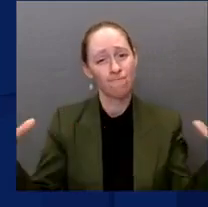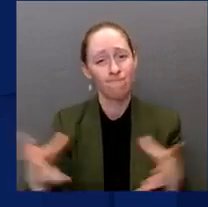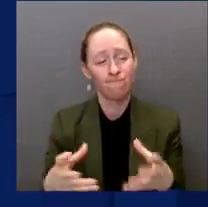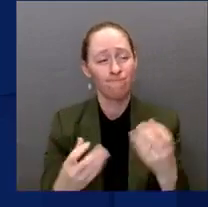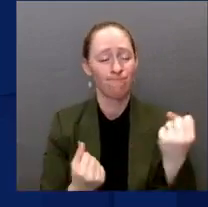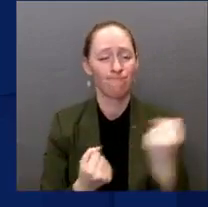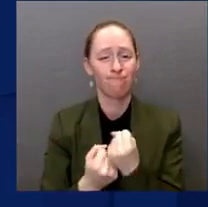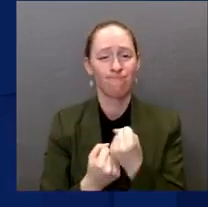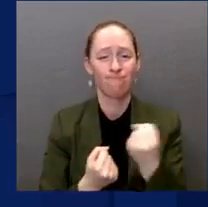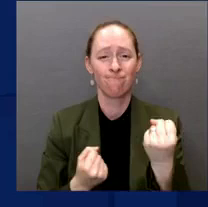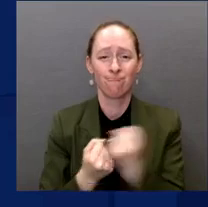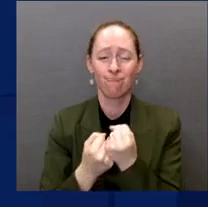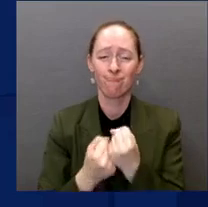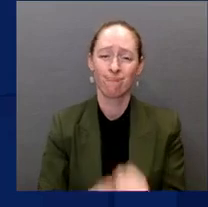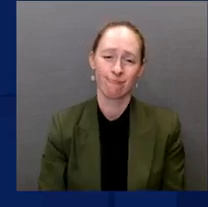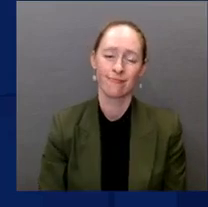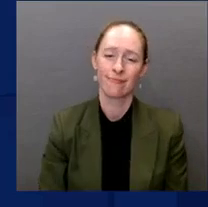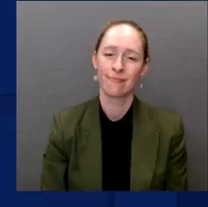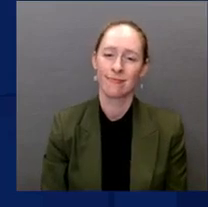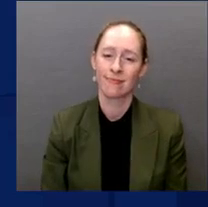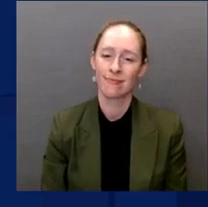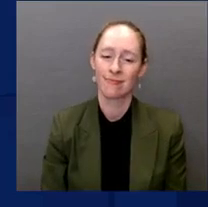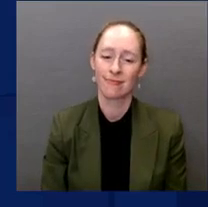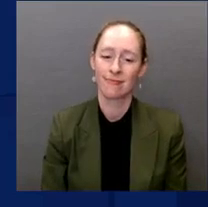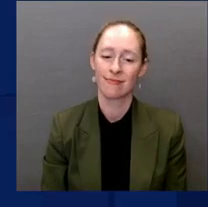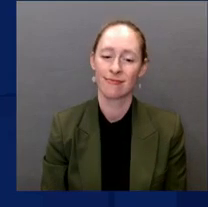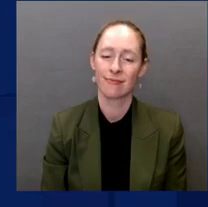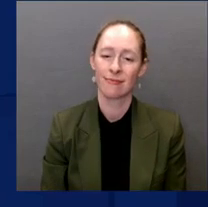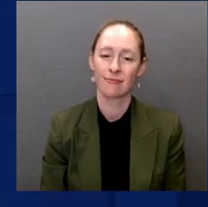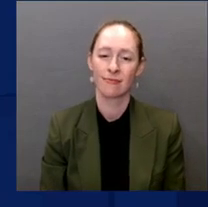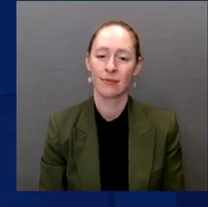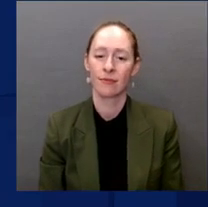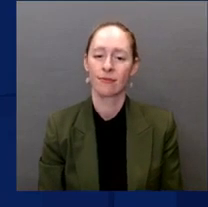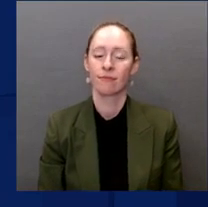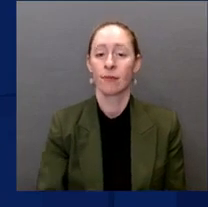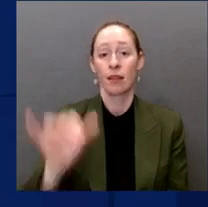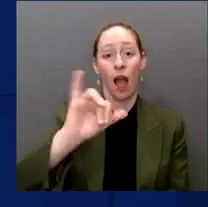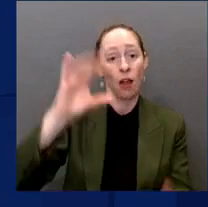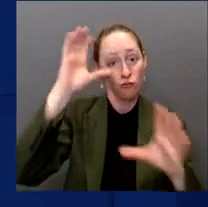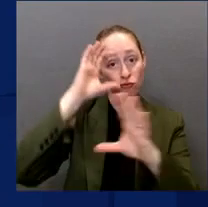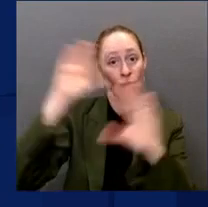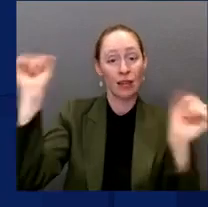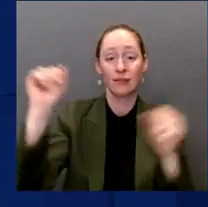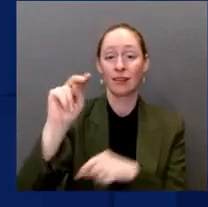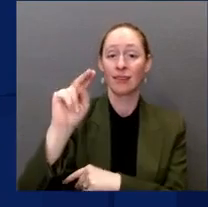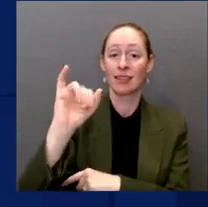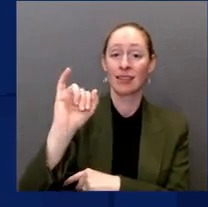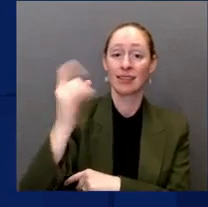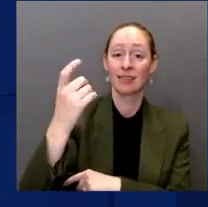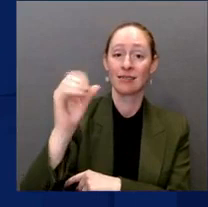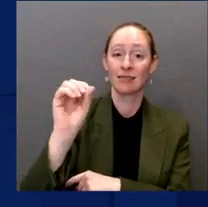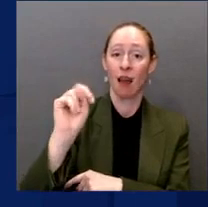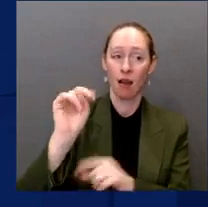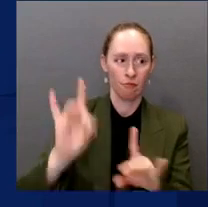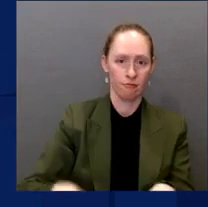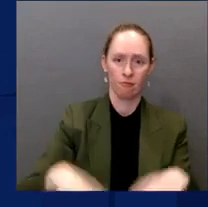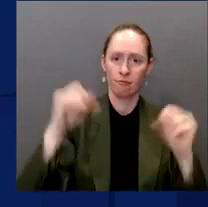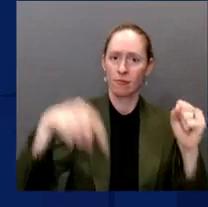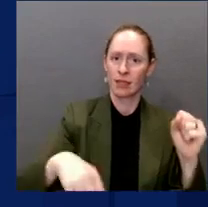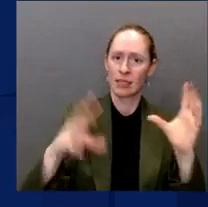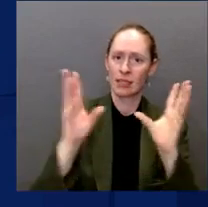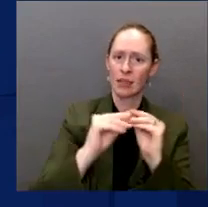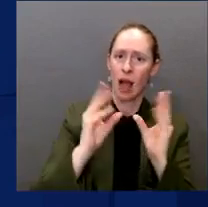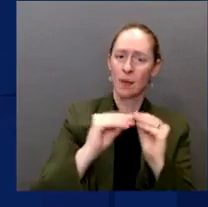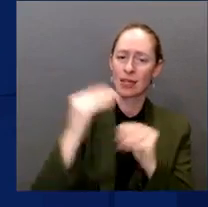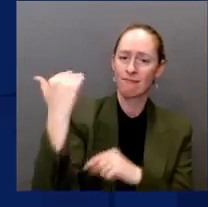Just as it was when President Nixon first convened this conference and when Senator George McGovern and Bob Dole transformed America's role in reducing